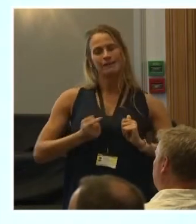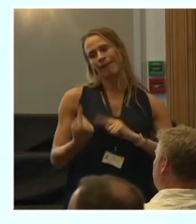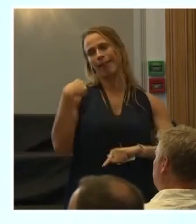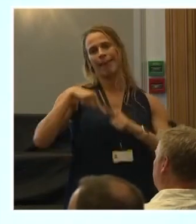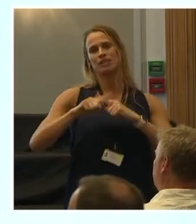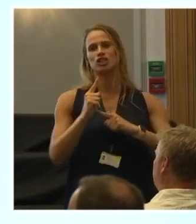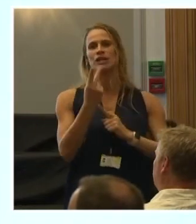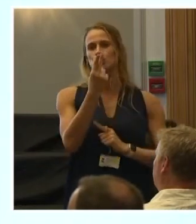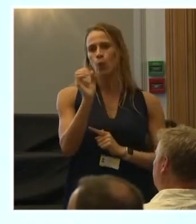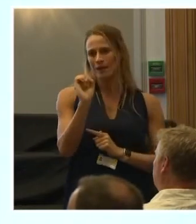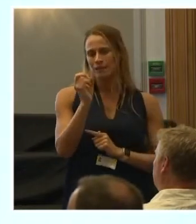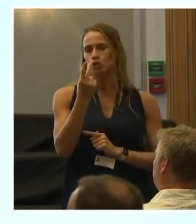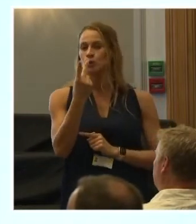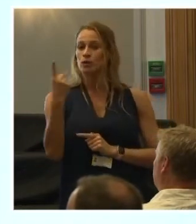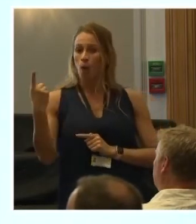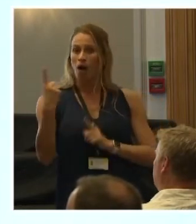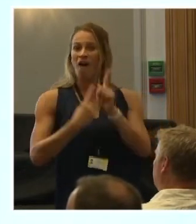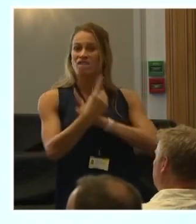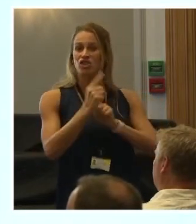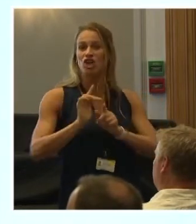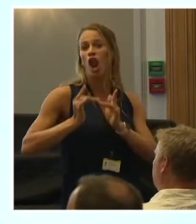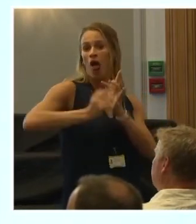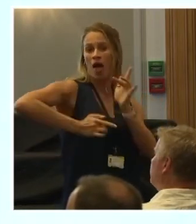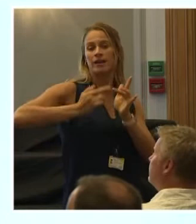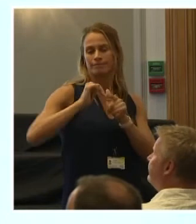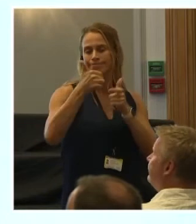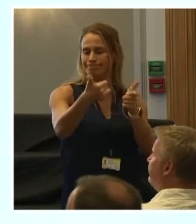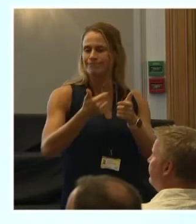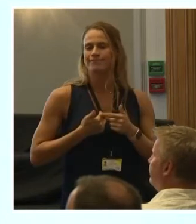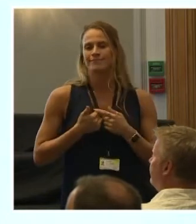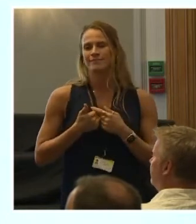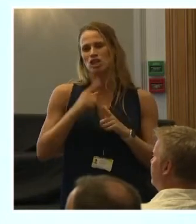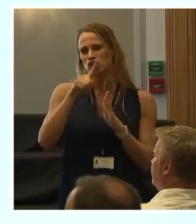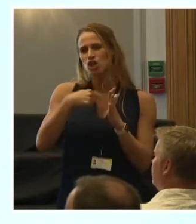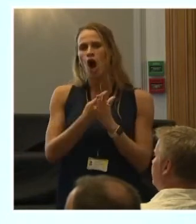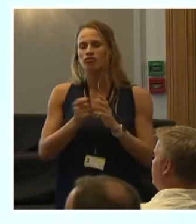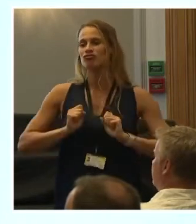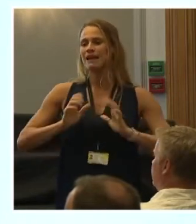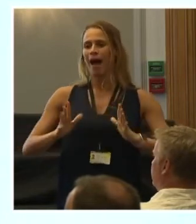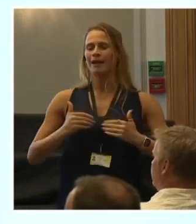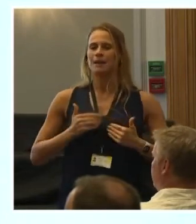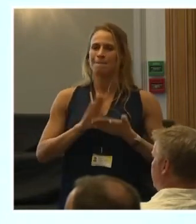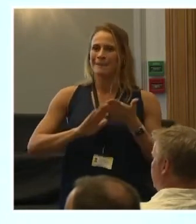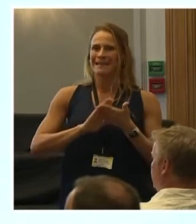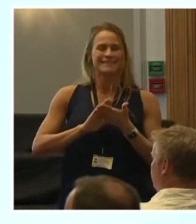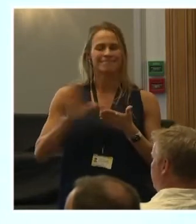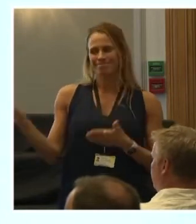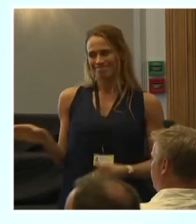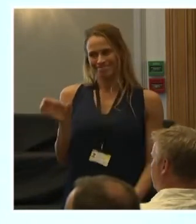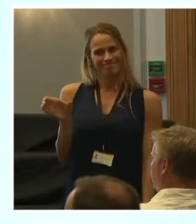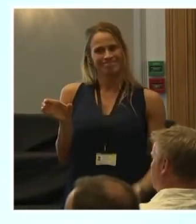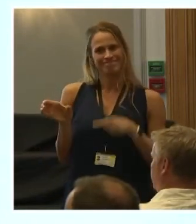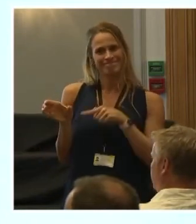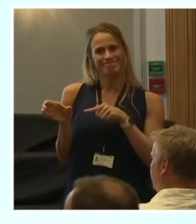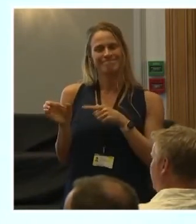conference, which we put on entirely online. And what that didn't do is give me the opportunity to introduce Retina UK's, well,